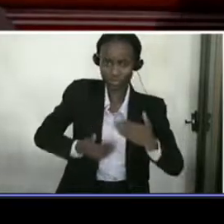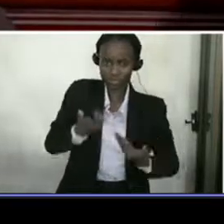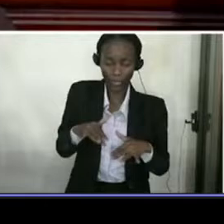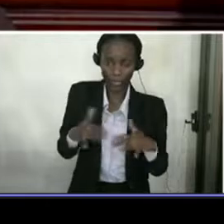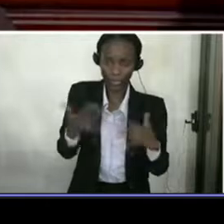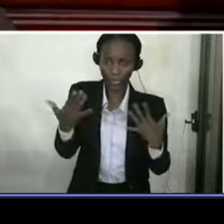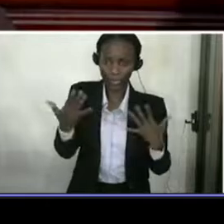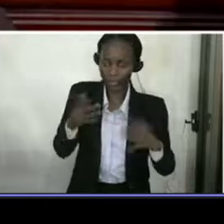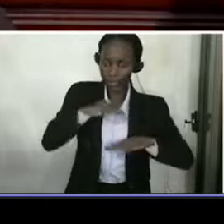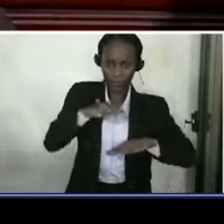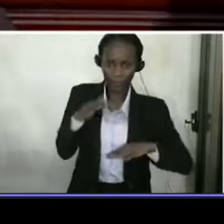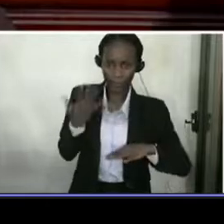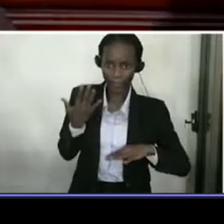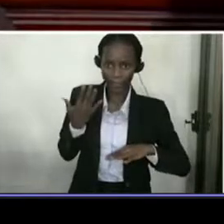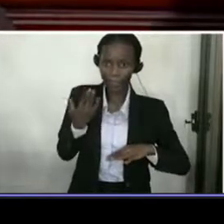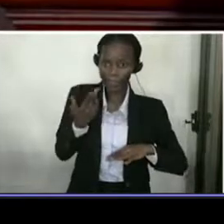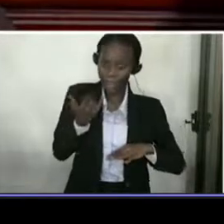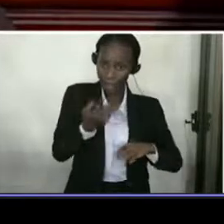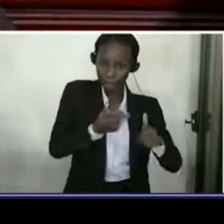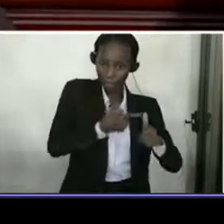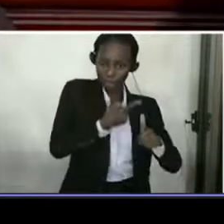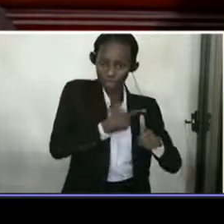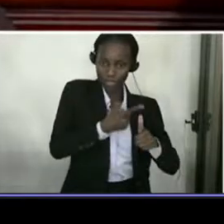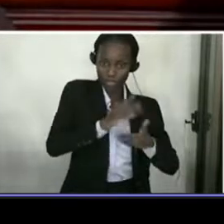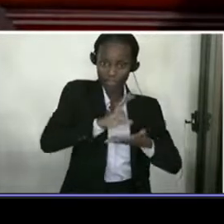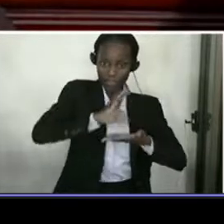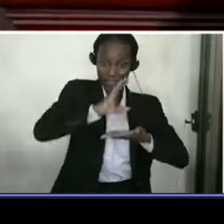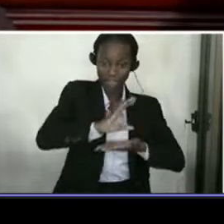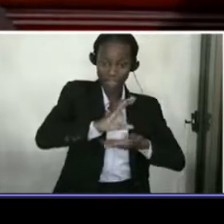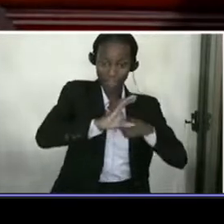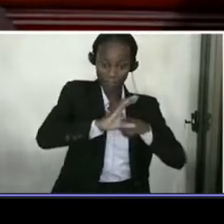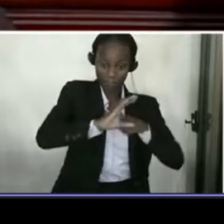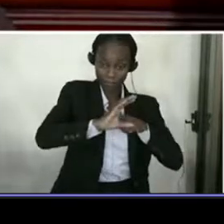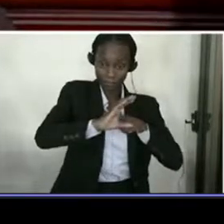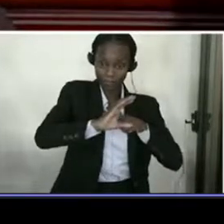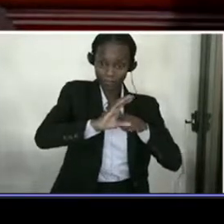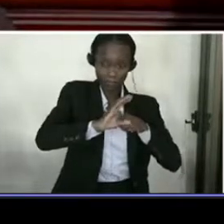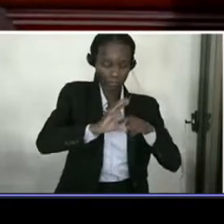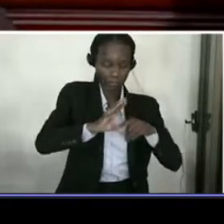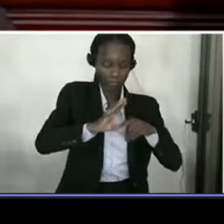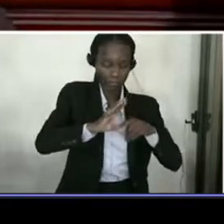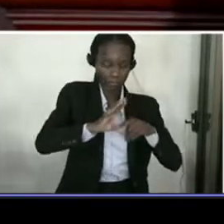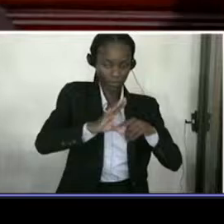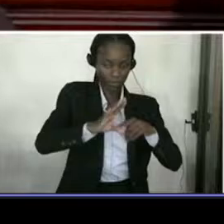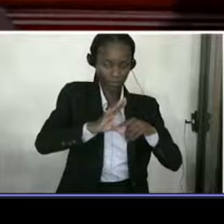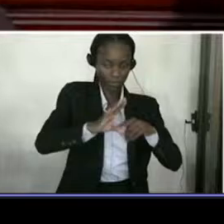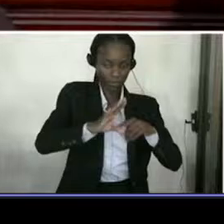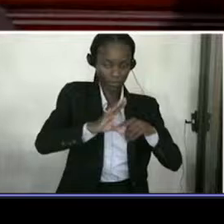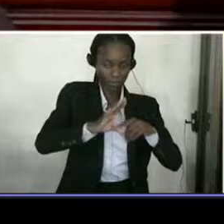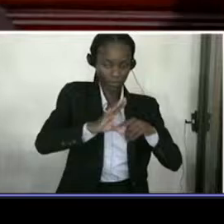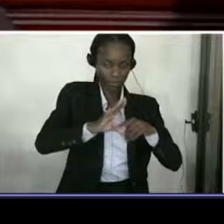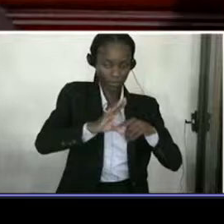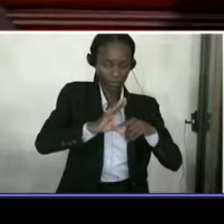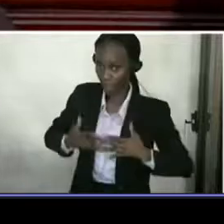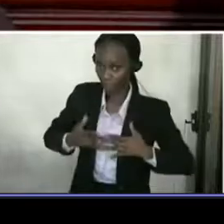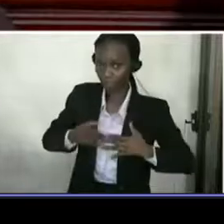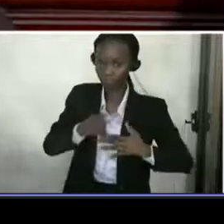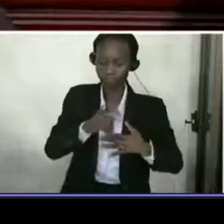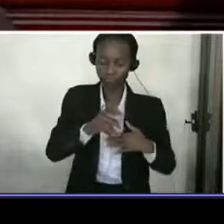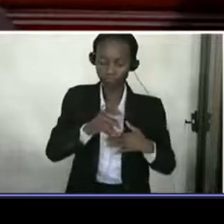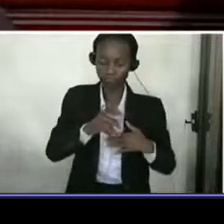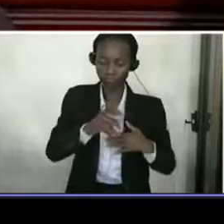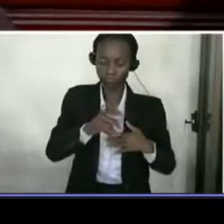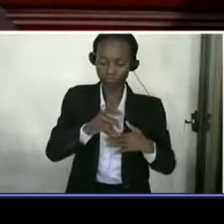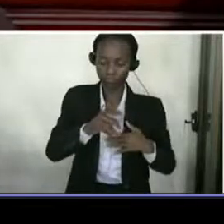the audit funding. Honourable Speaker, the Forensic Investigation Unit in the Office of the Premier is facing numerous internal challenges,